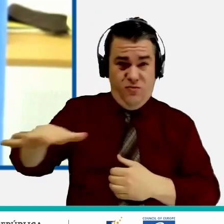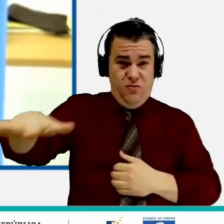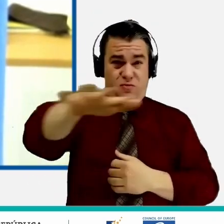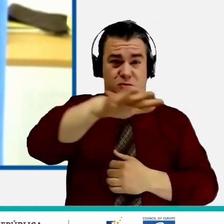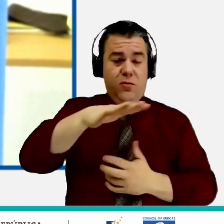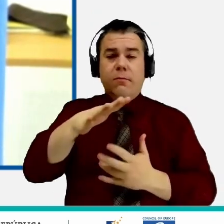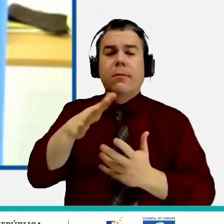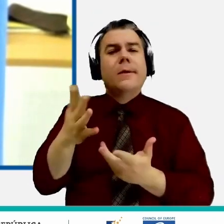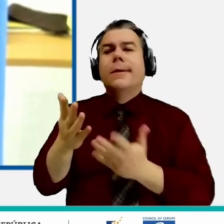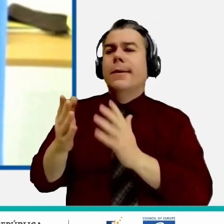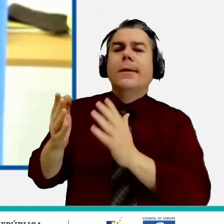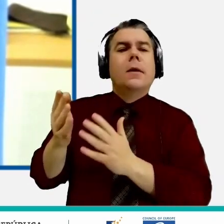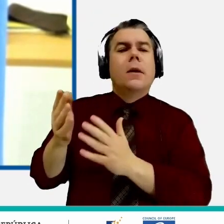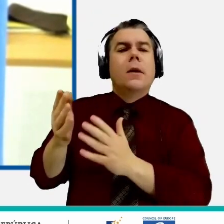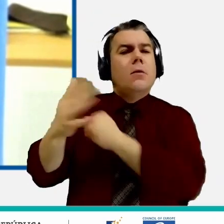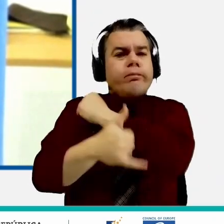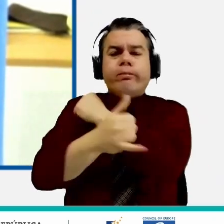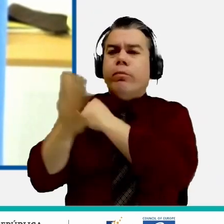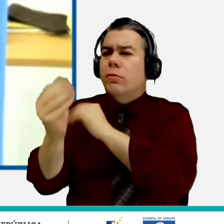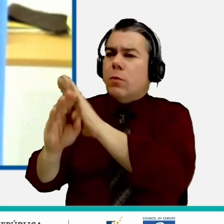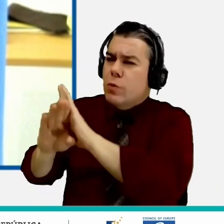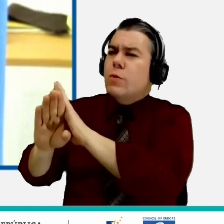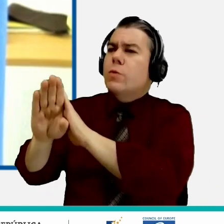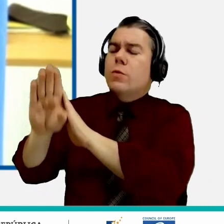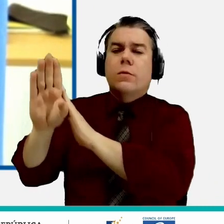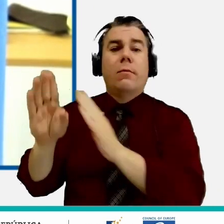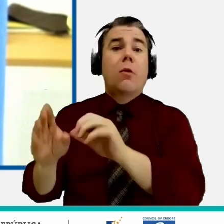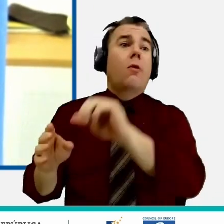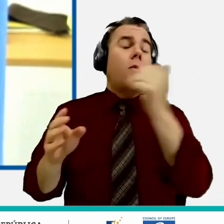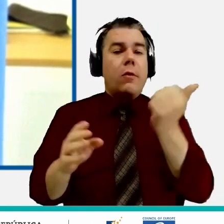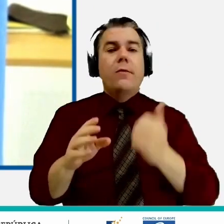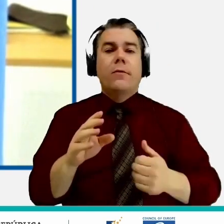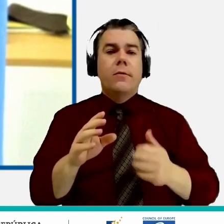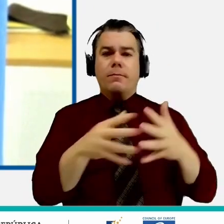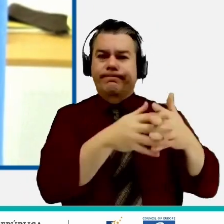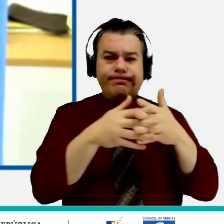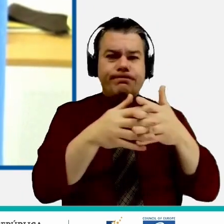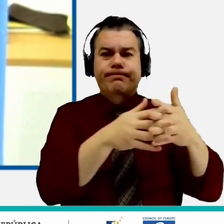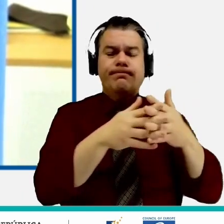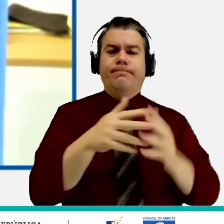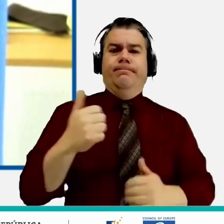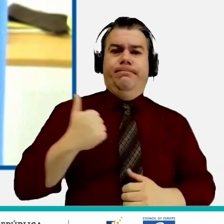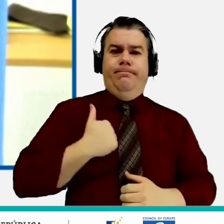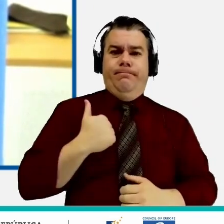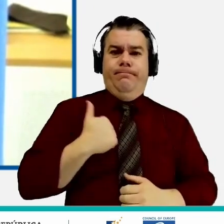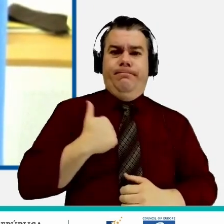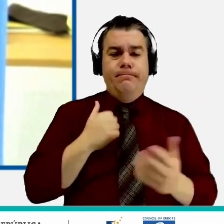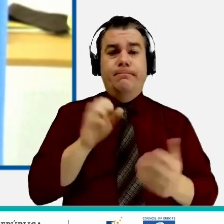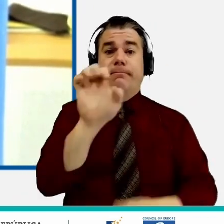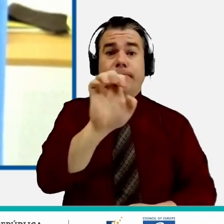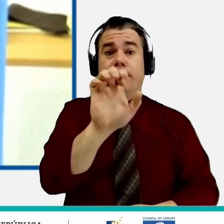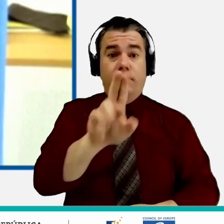as well as US, Canada, and the countries of the European Union. And of course,